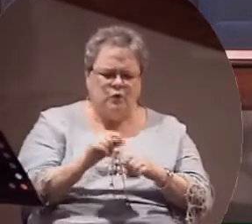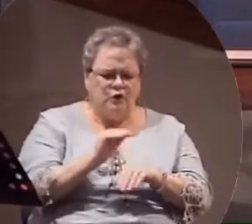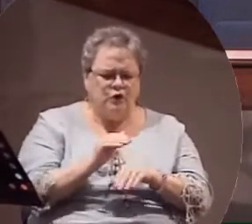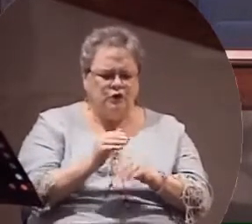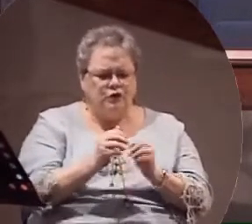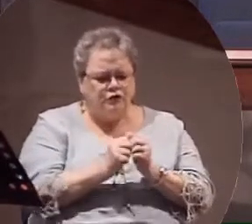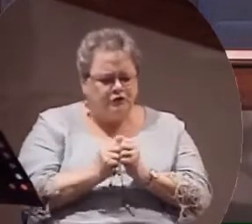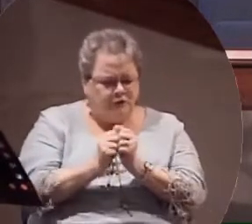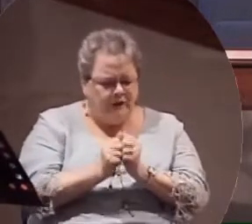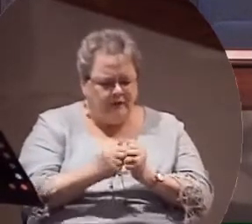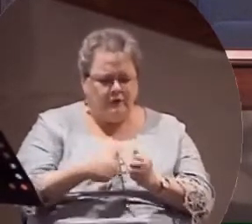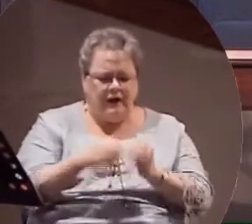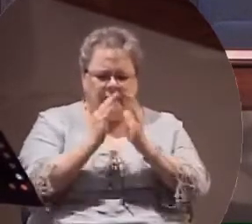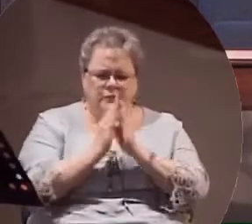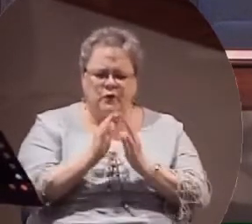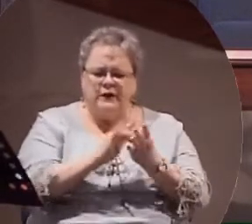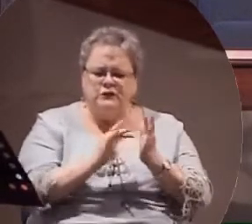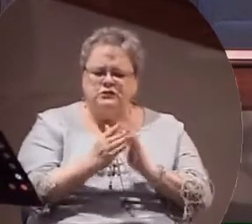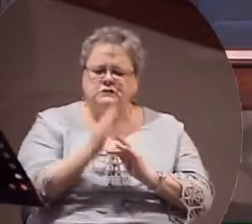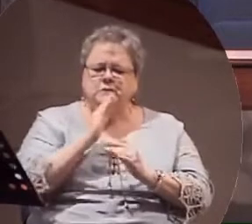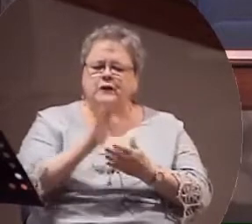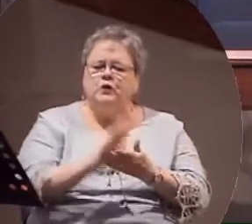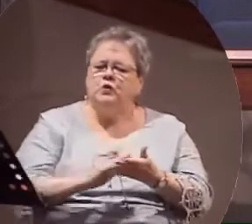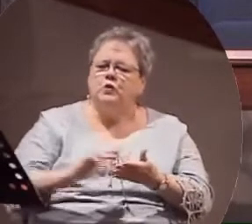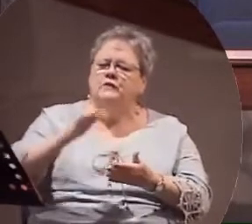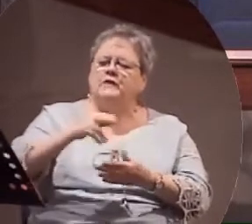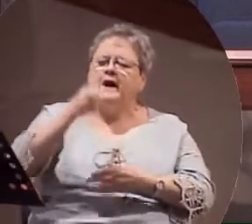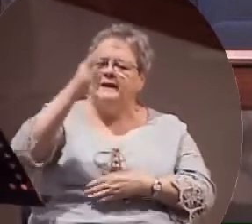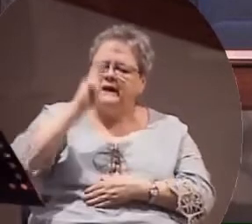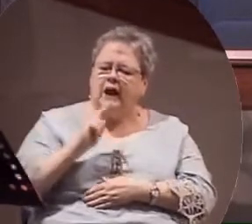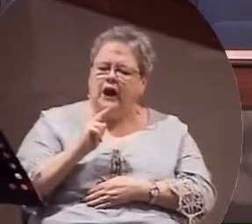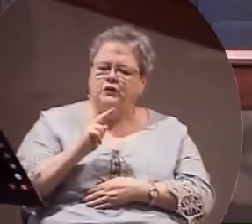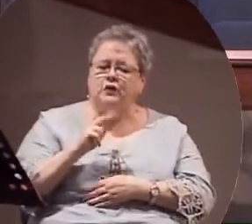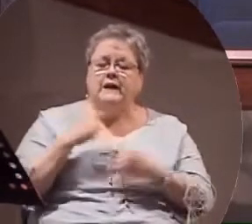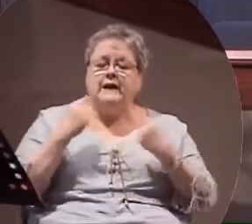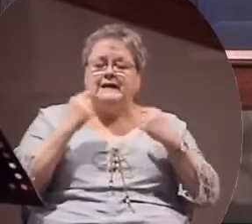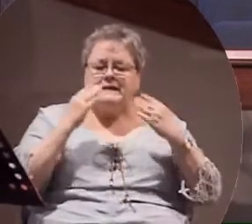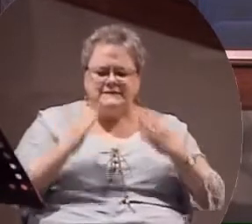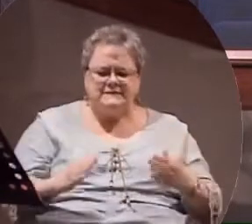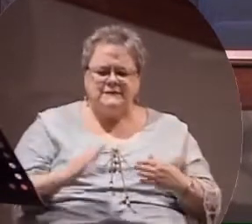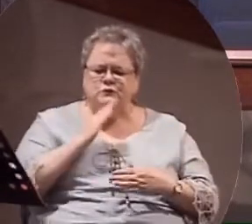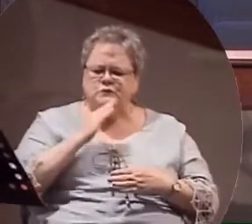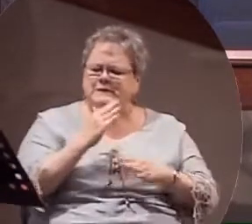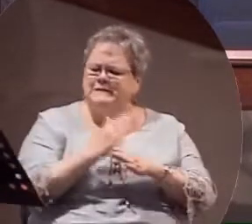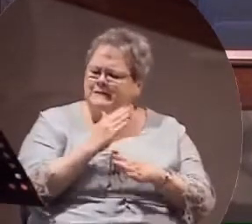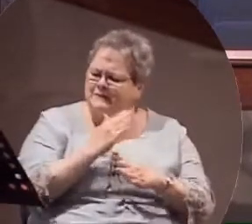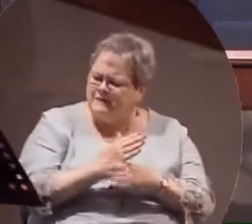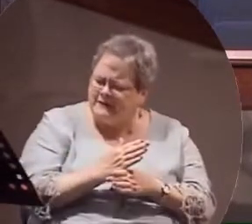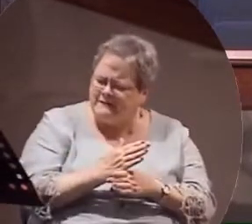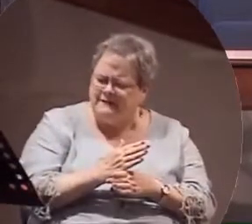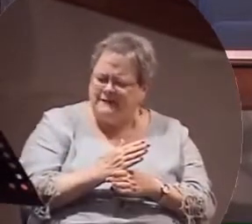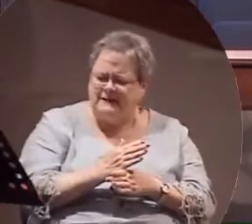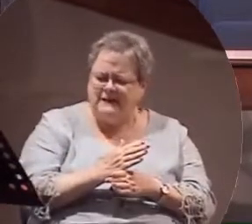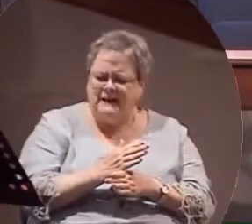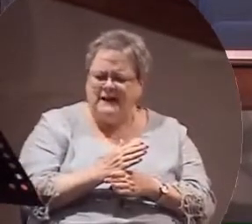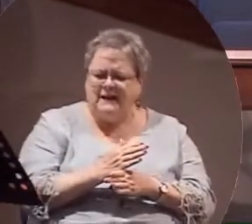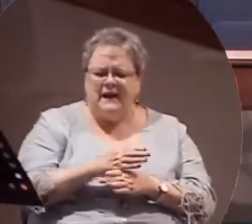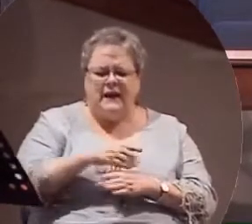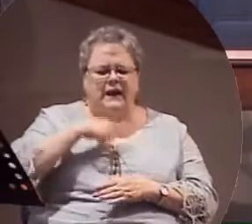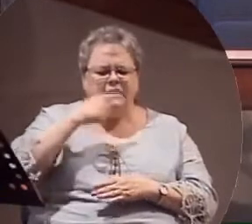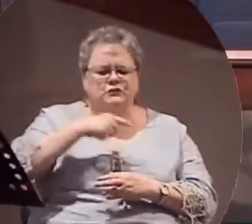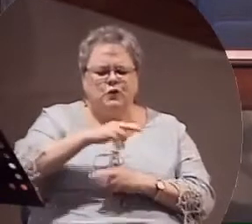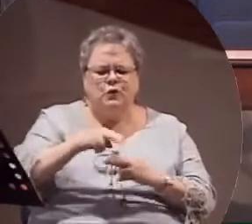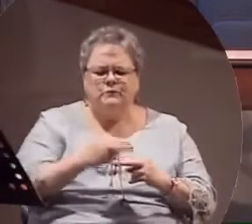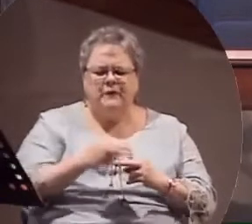And I pray, Jesus, you'll be glorified and honored, and most of all that sinners may be convicted and convinced of their need for the